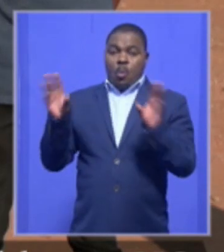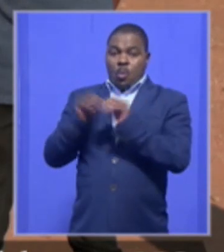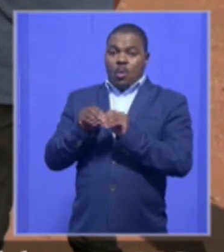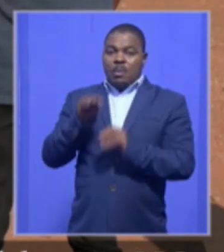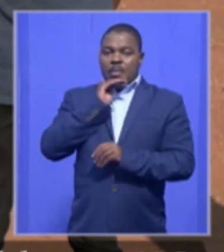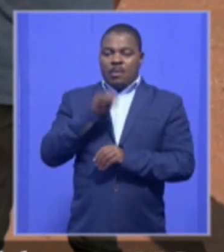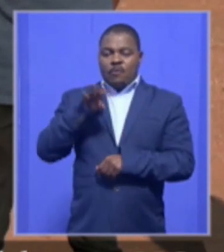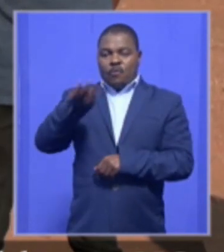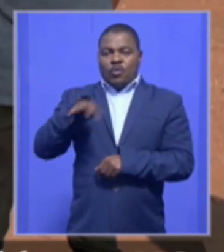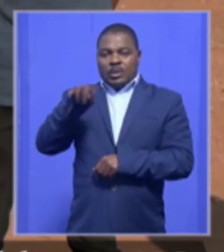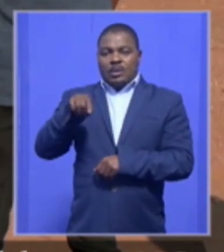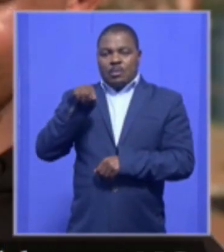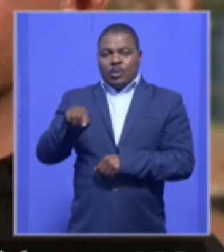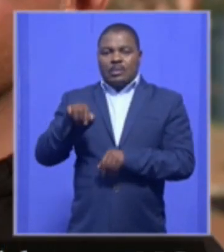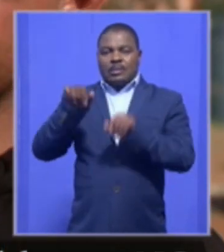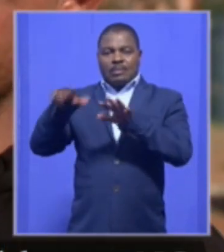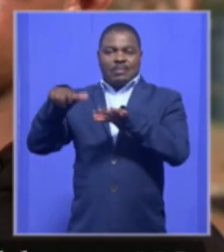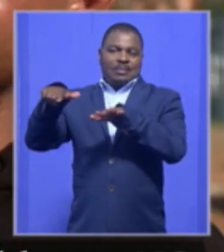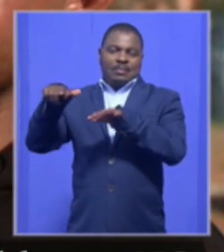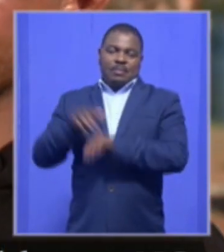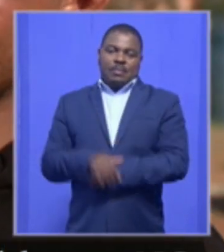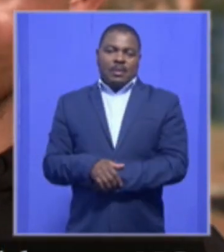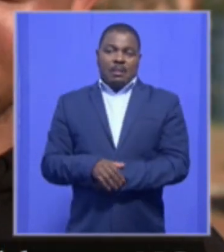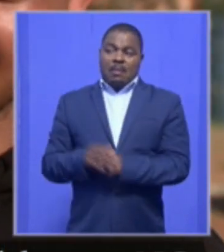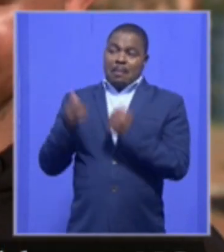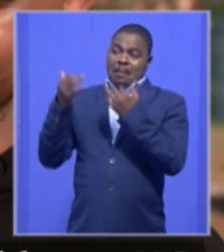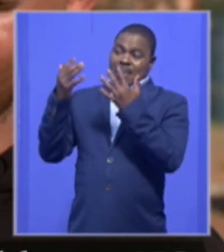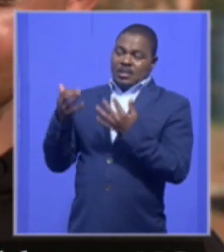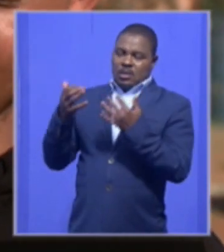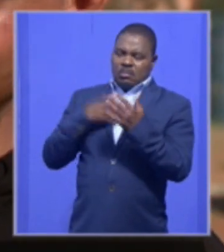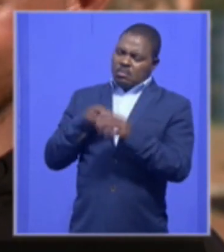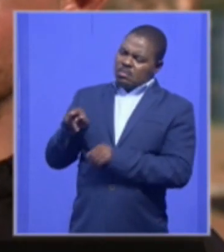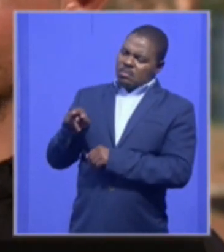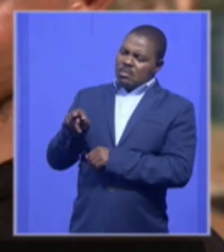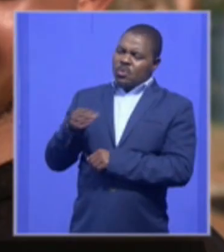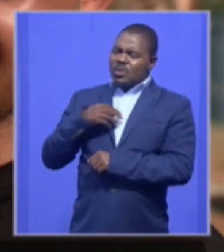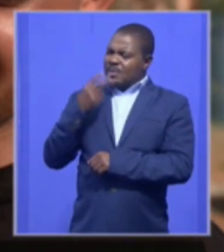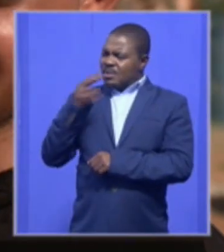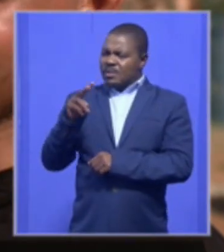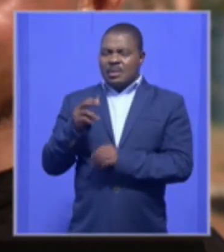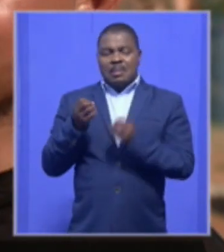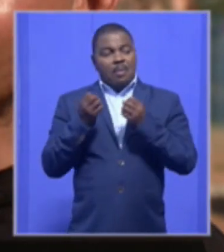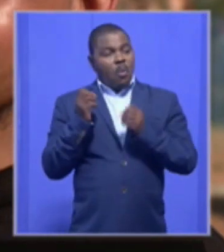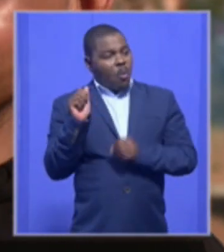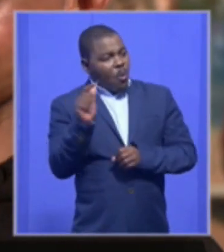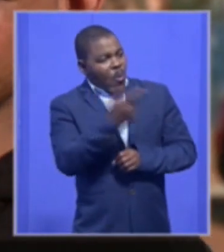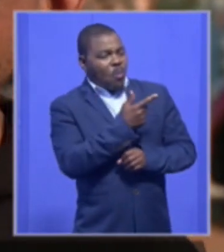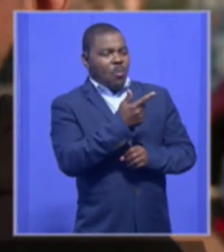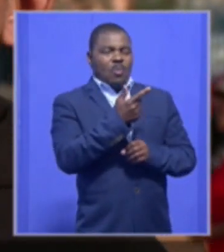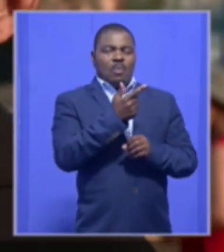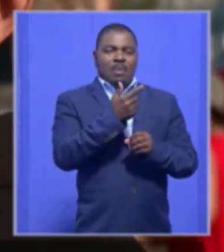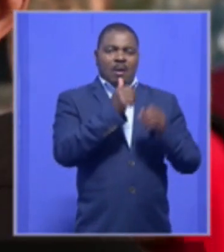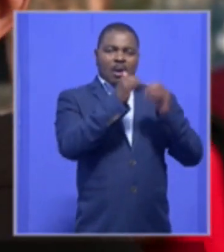tse 14.17. But when we look at the budget, we notice that almost all of the households they are affected by